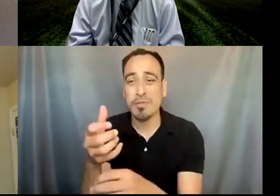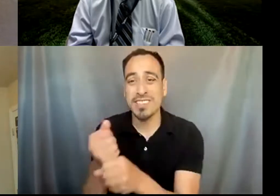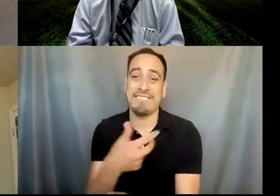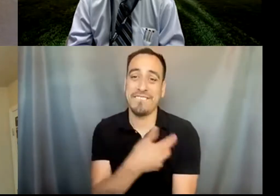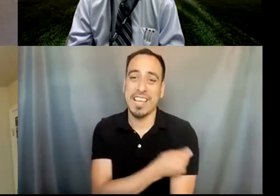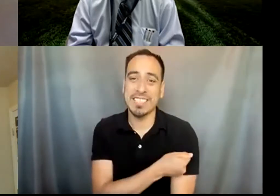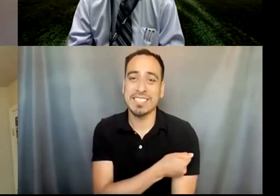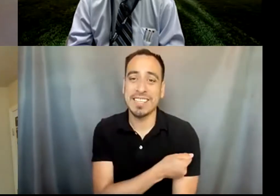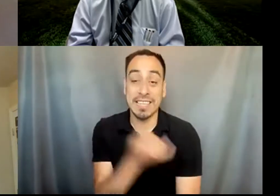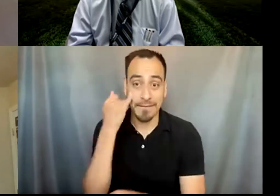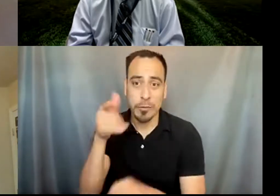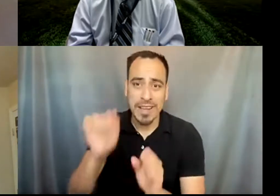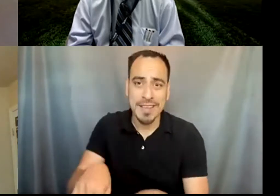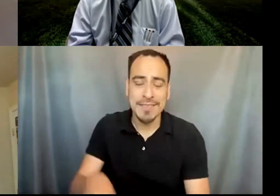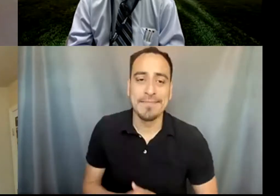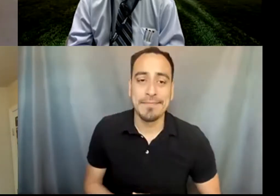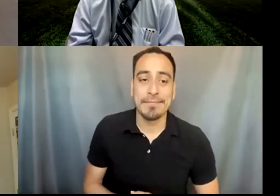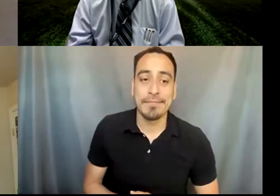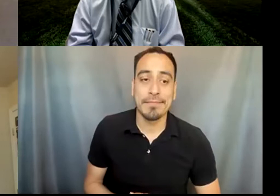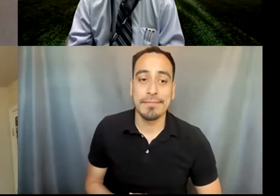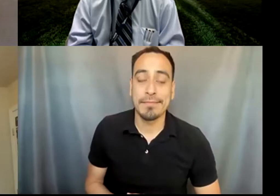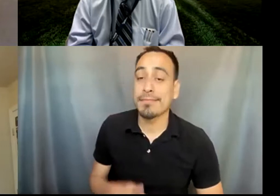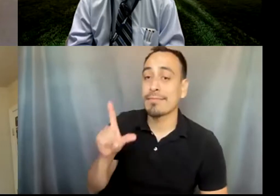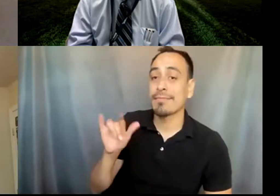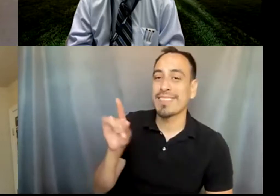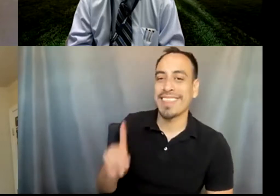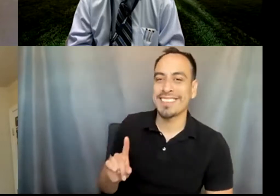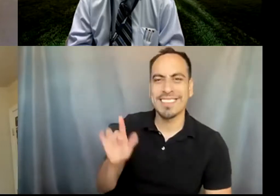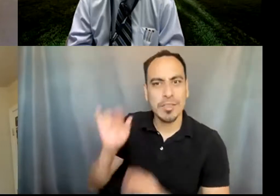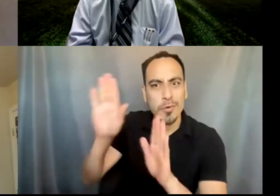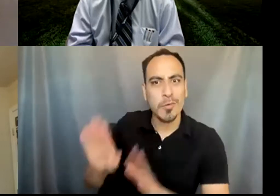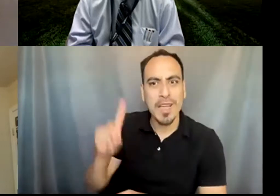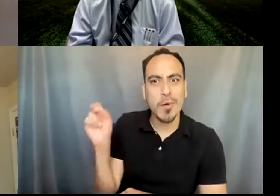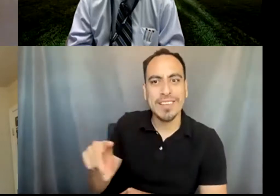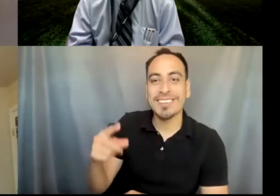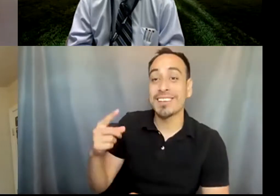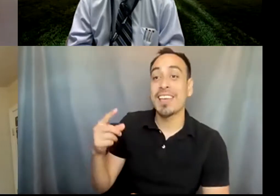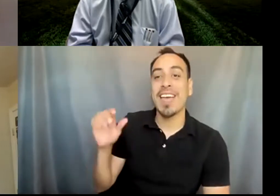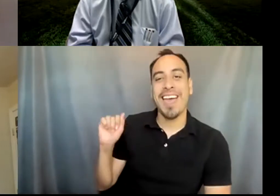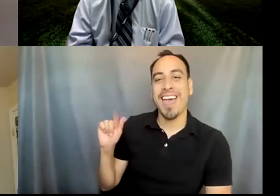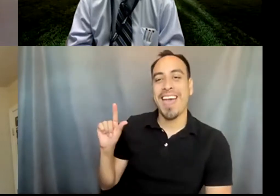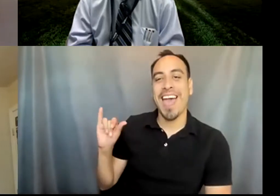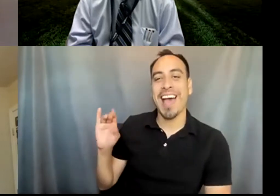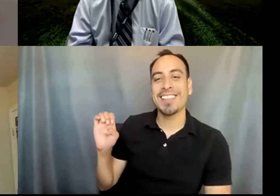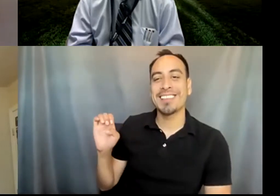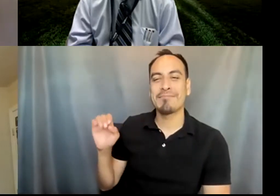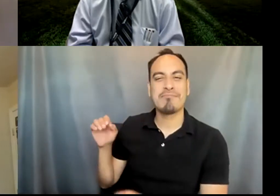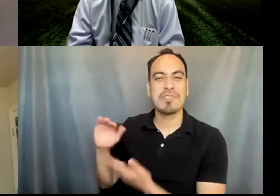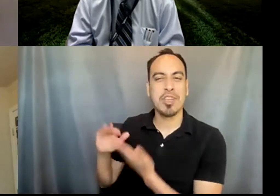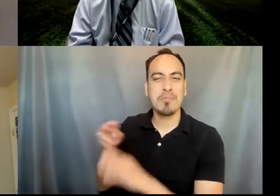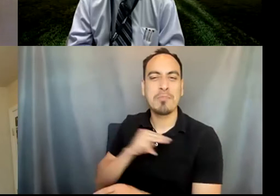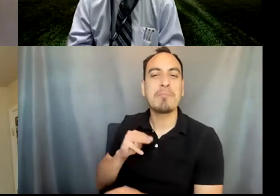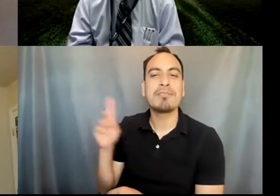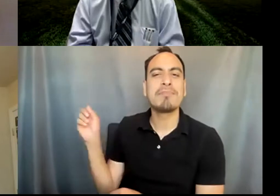So that leads to a great follow-up question from Alice, who is wondering, what are we going to do about those students that are under the age of